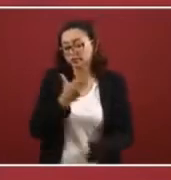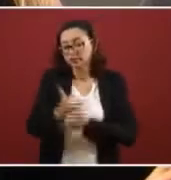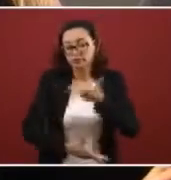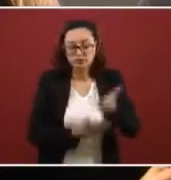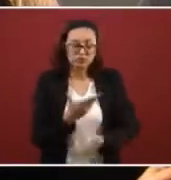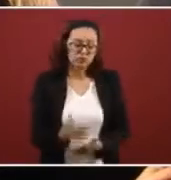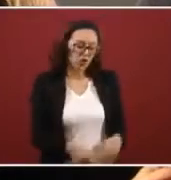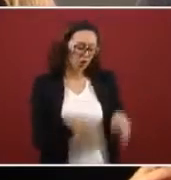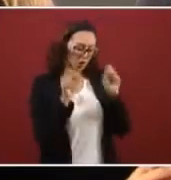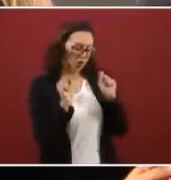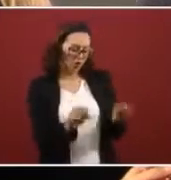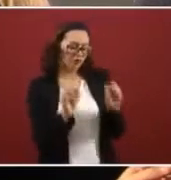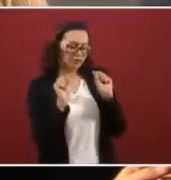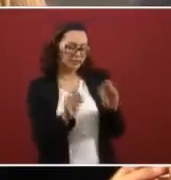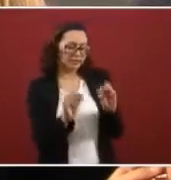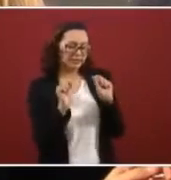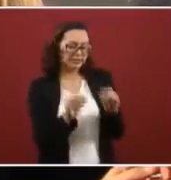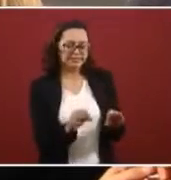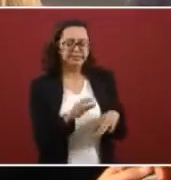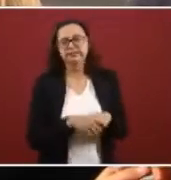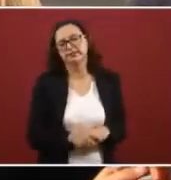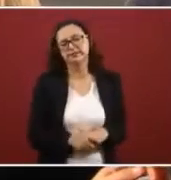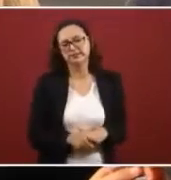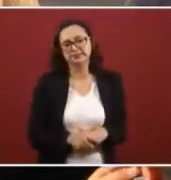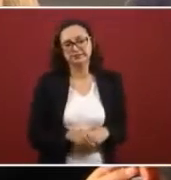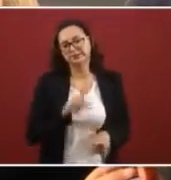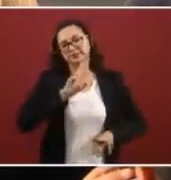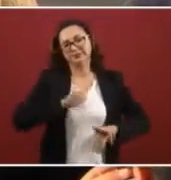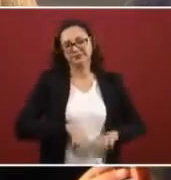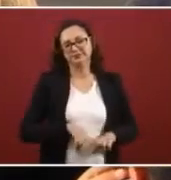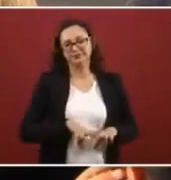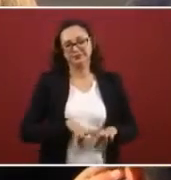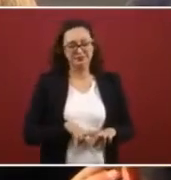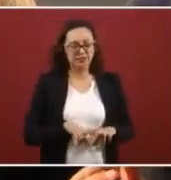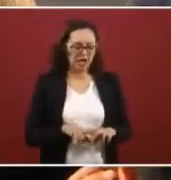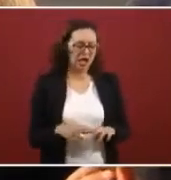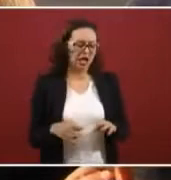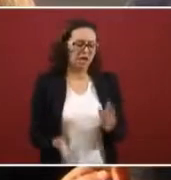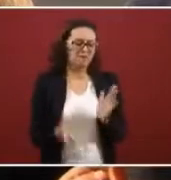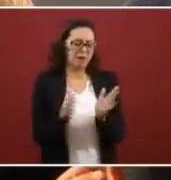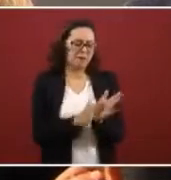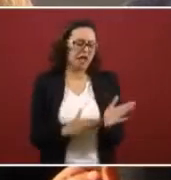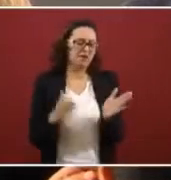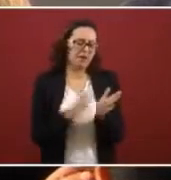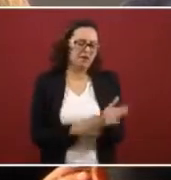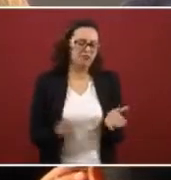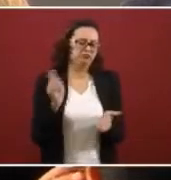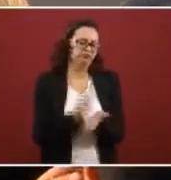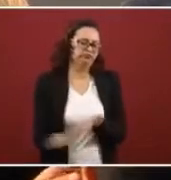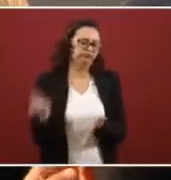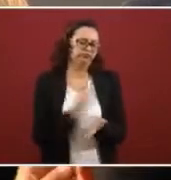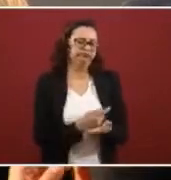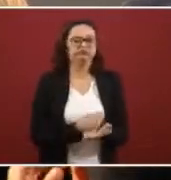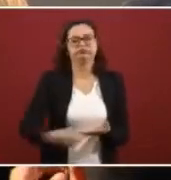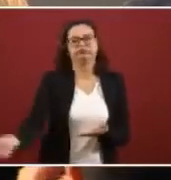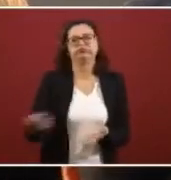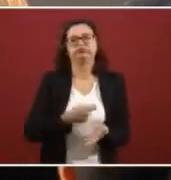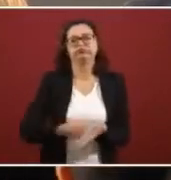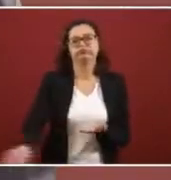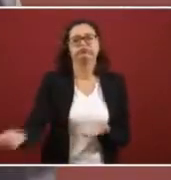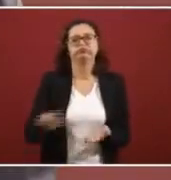and to attend to the things with papers and not talk to the